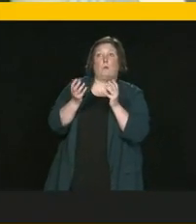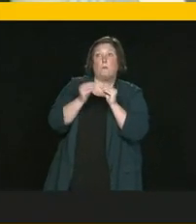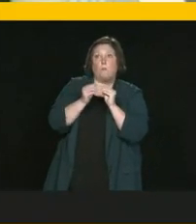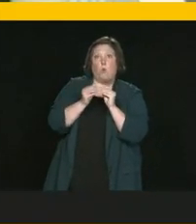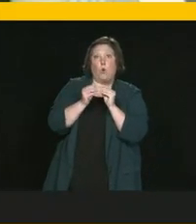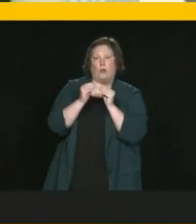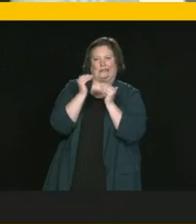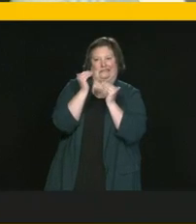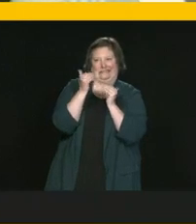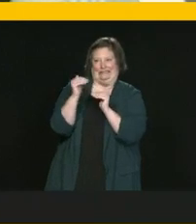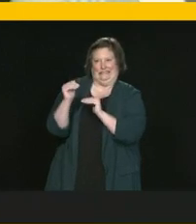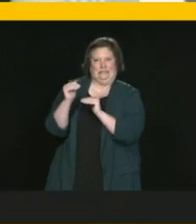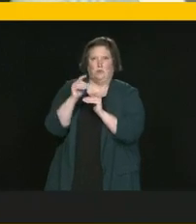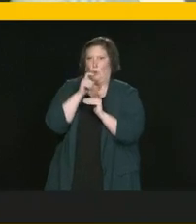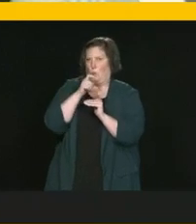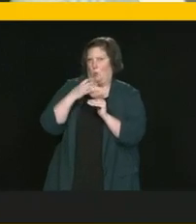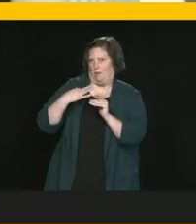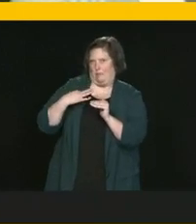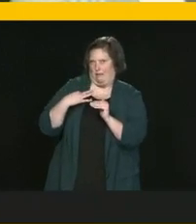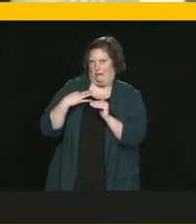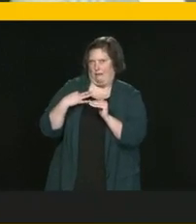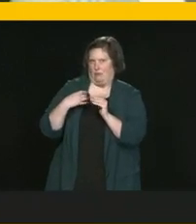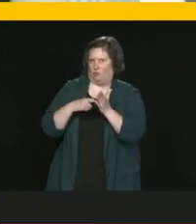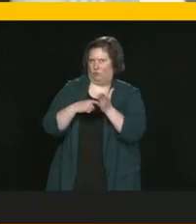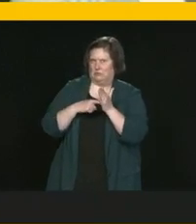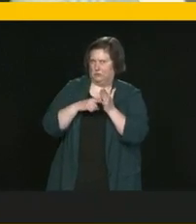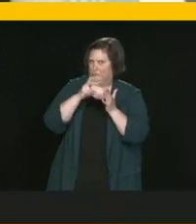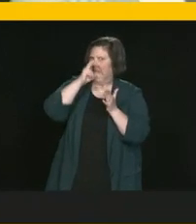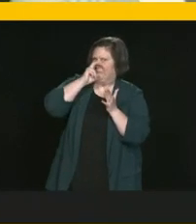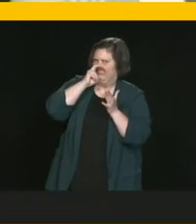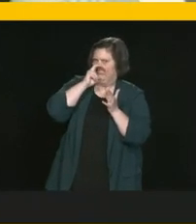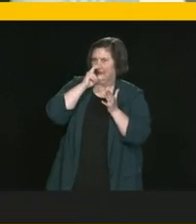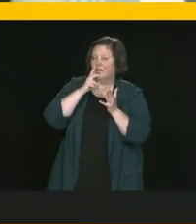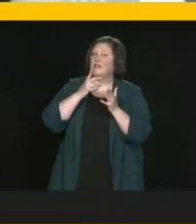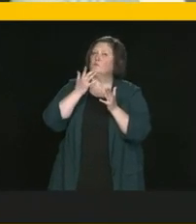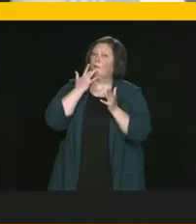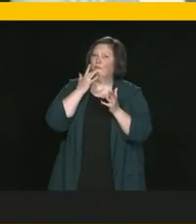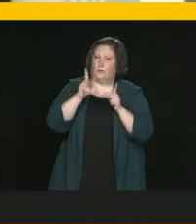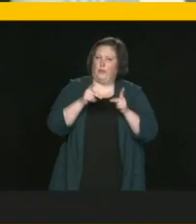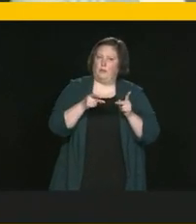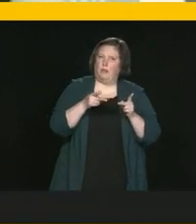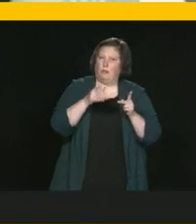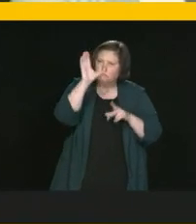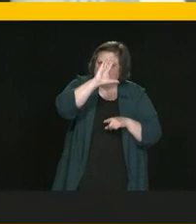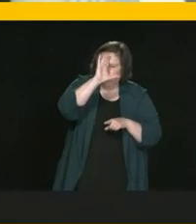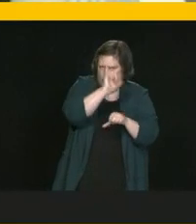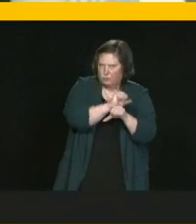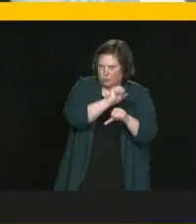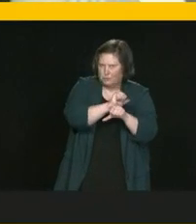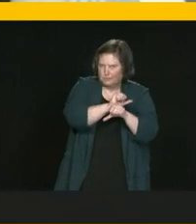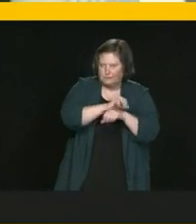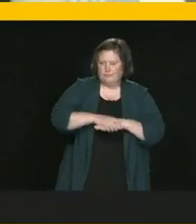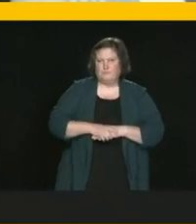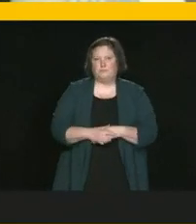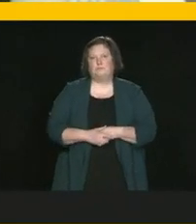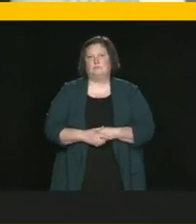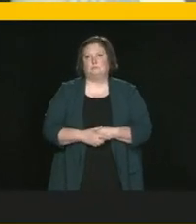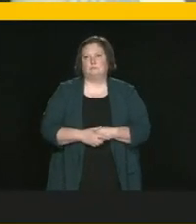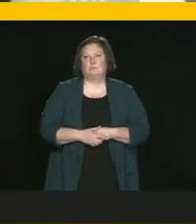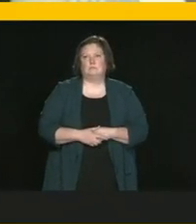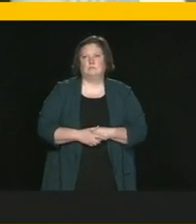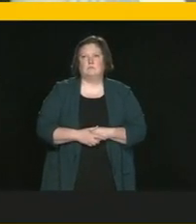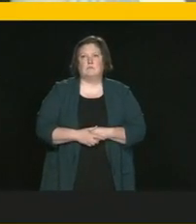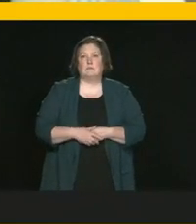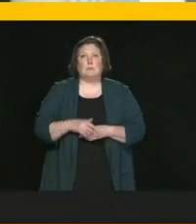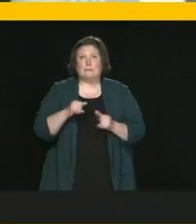move forward with regulations or the recommendation that people continue to seek work.